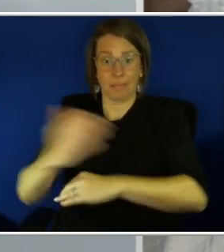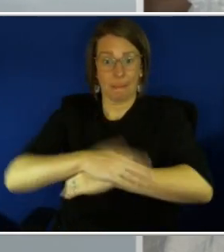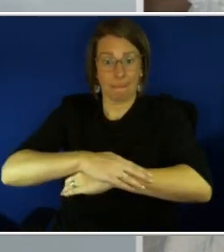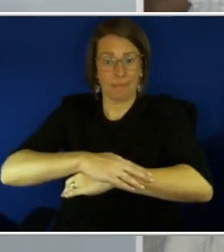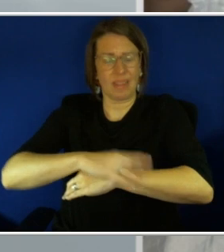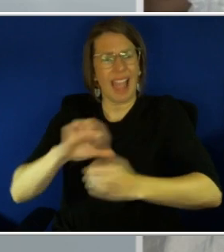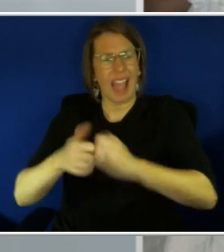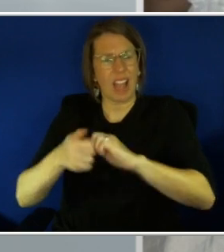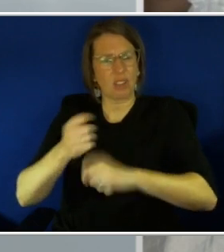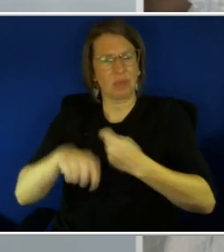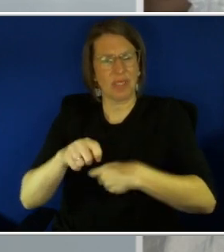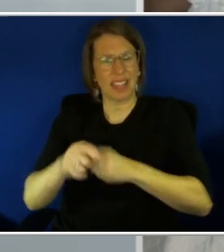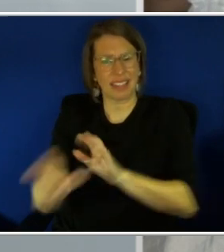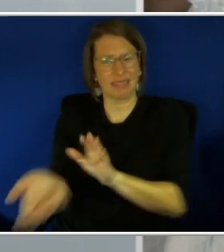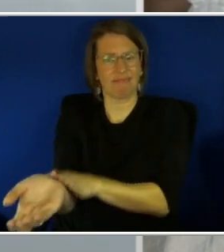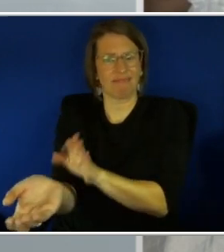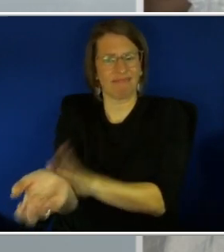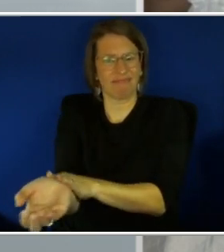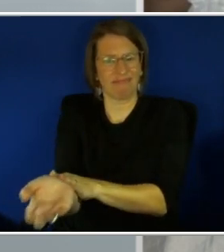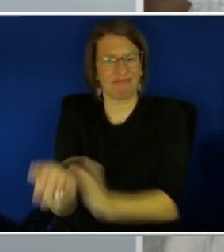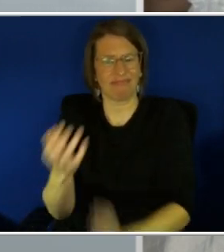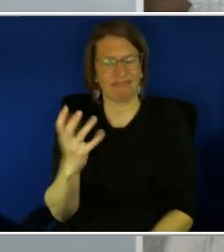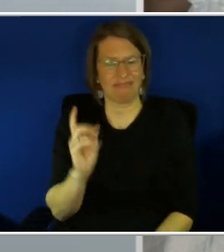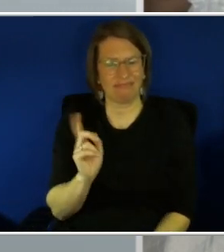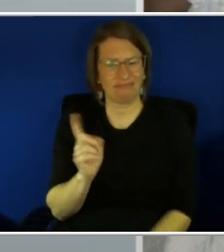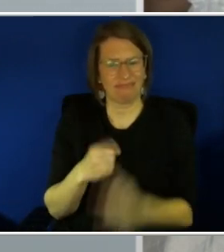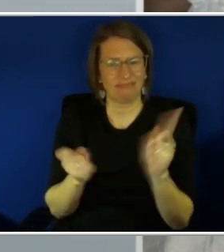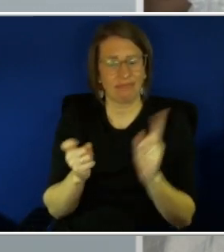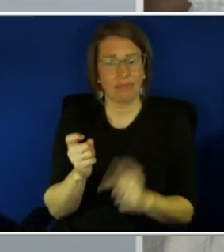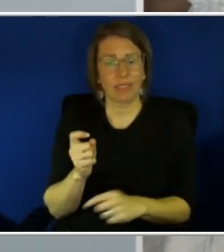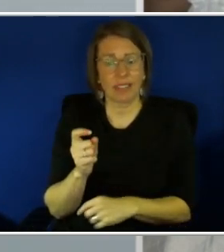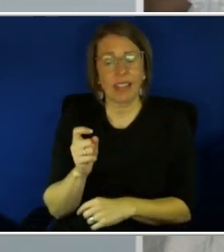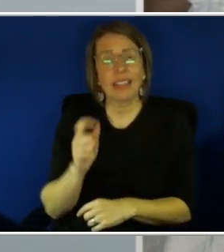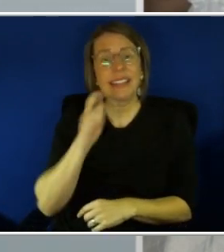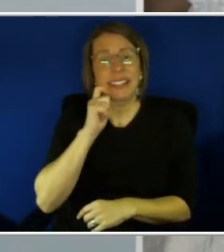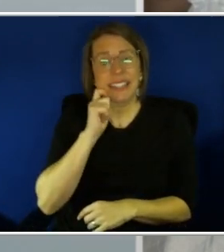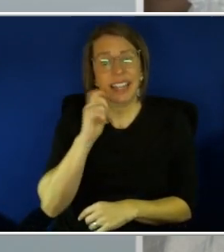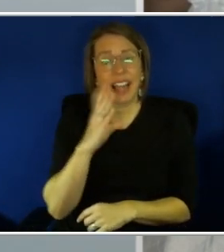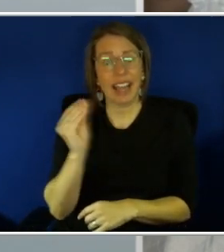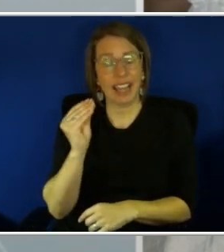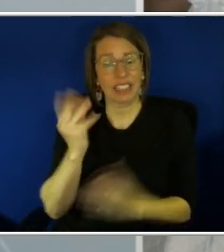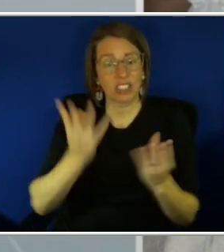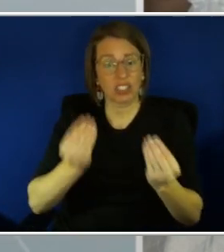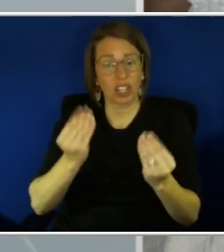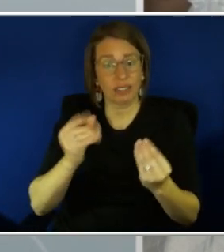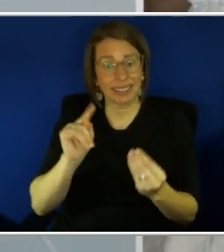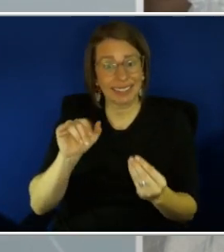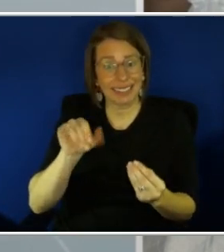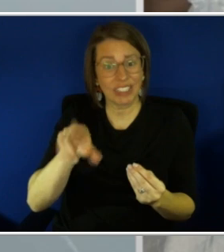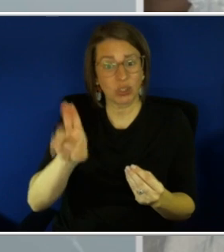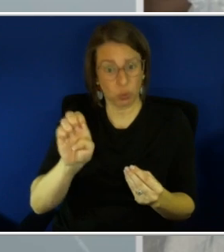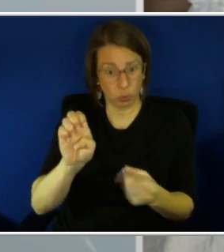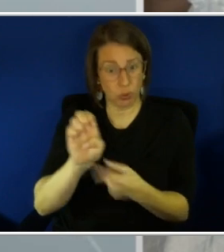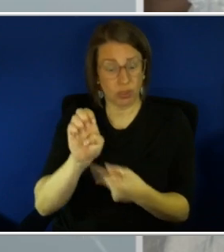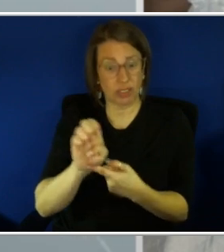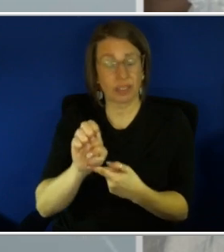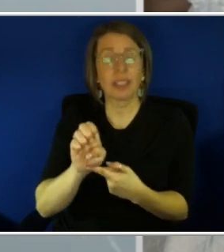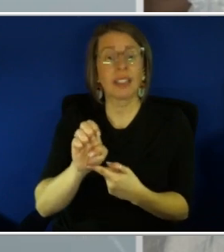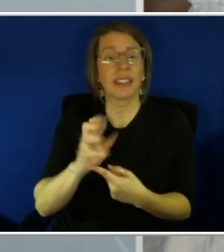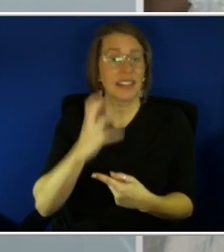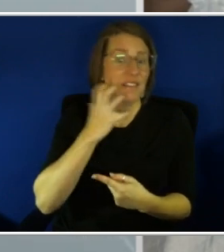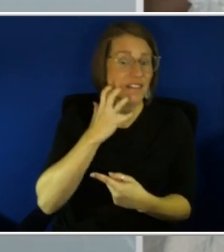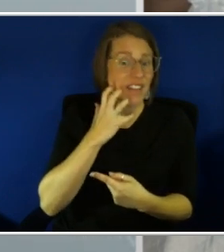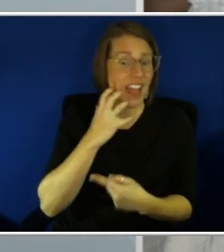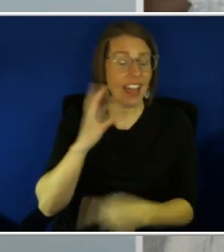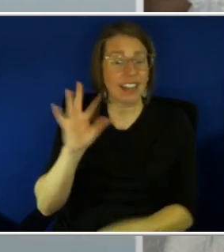on the arm? Yeah, so the skin and the soft tissue underneath the skin, so that fat and that fascial layer were all brought up in one